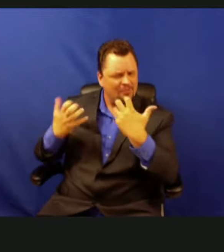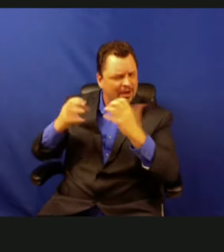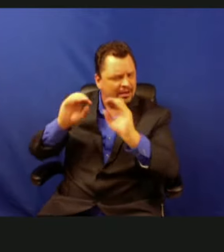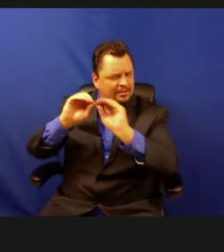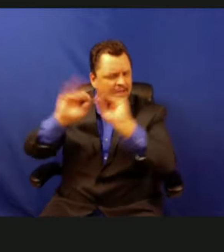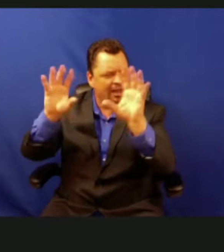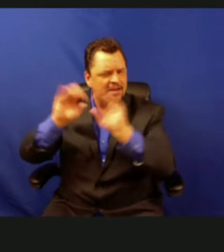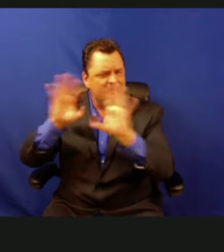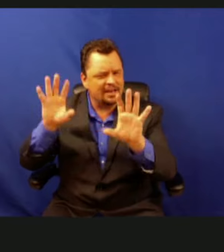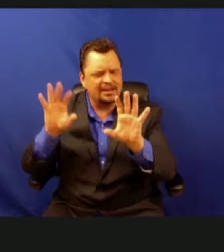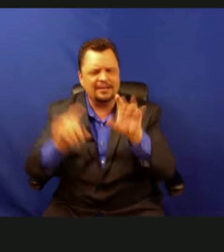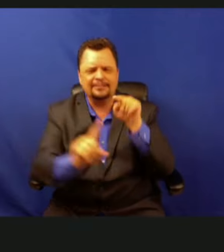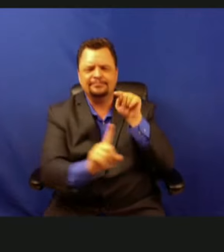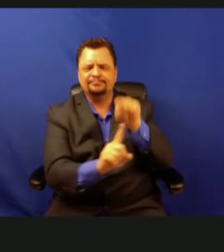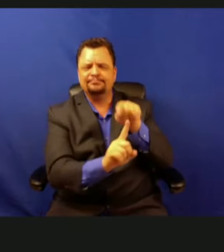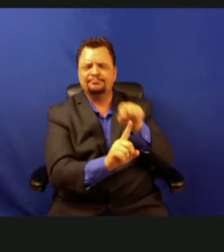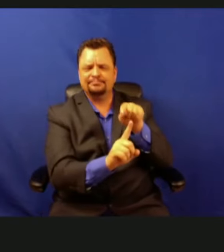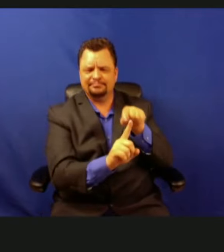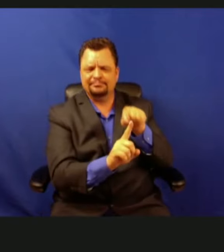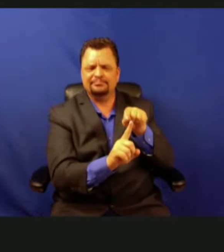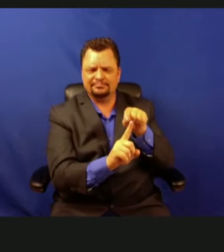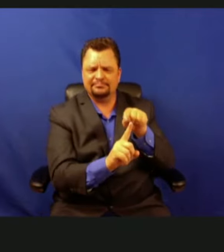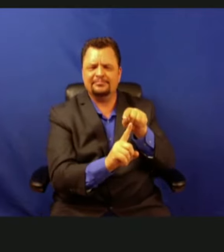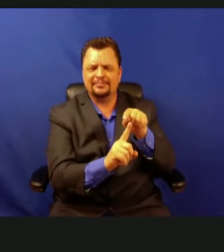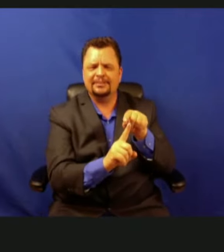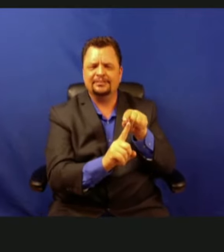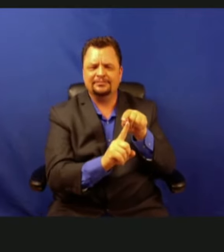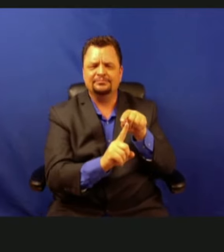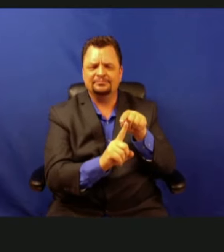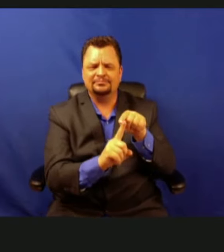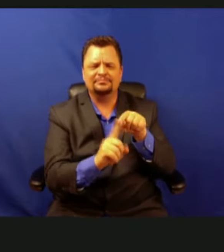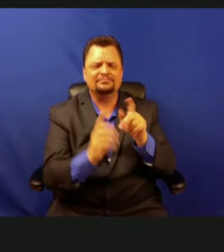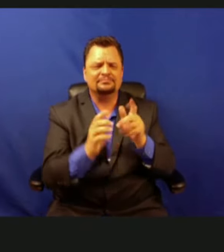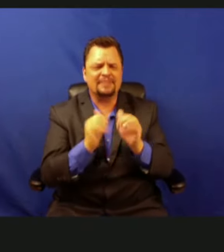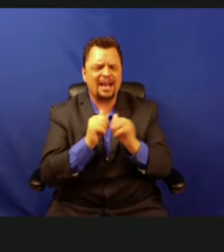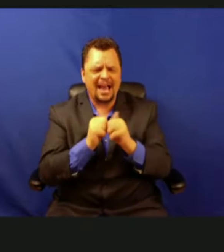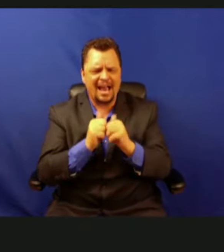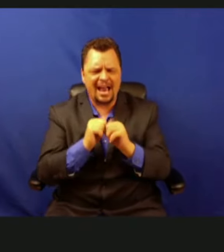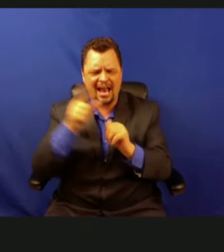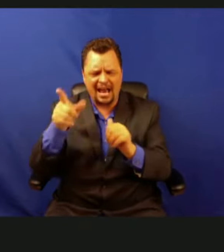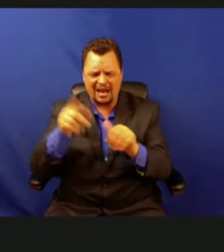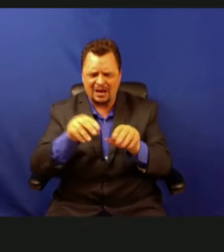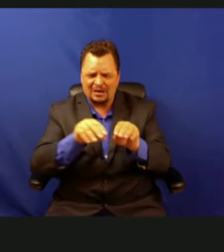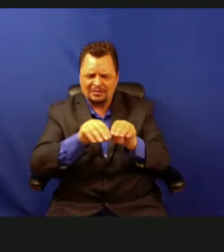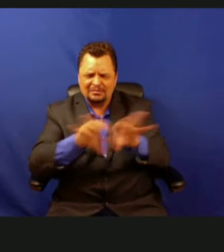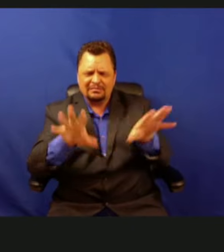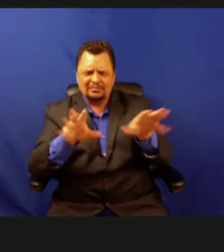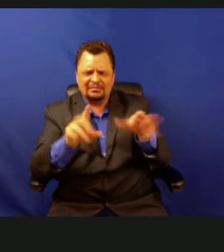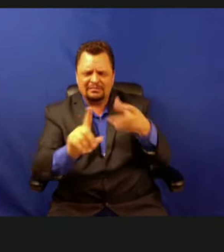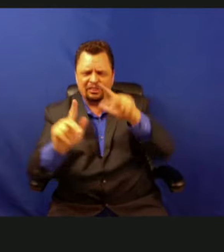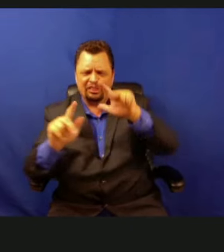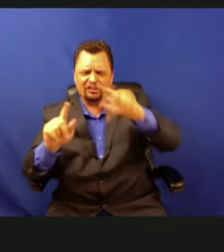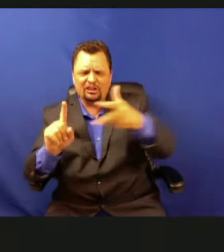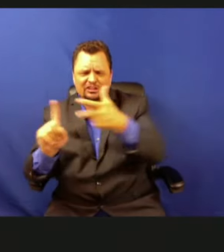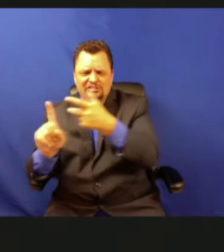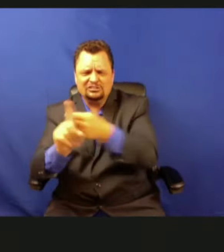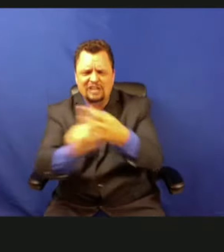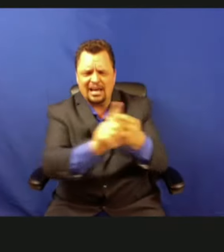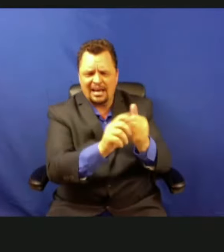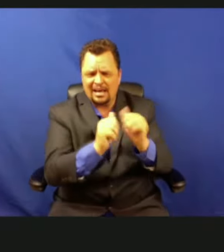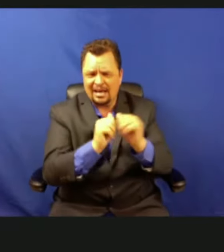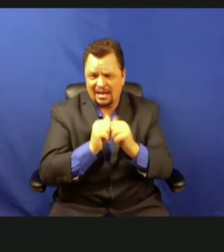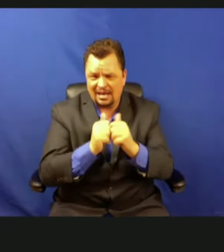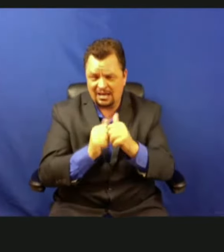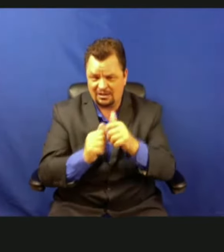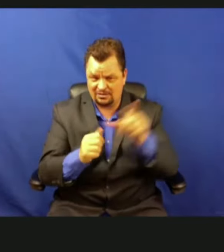mechanics, if you will, of distributing these boosters. So it sounds like for nursing homes, they're going to have a greater